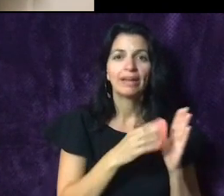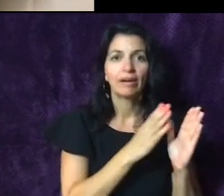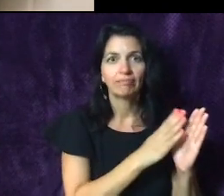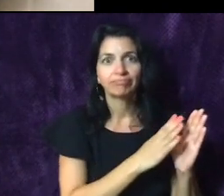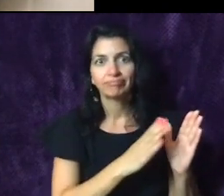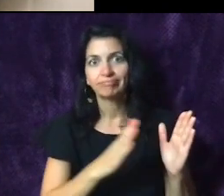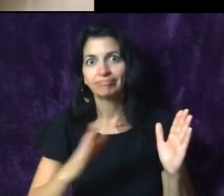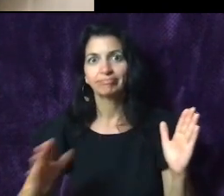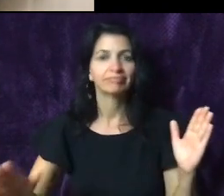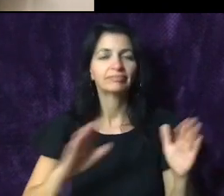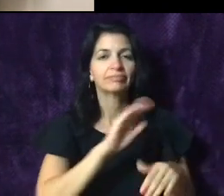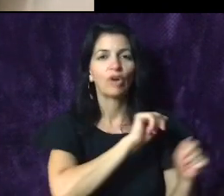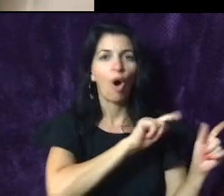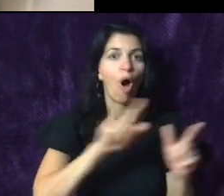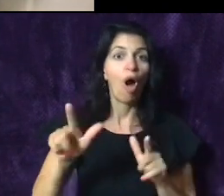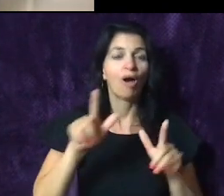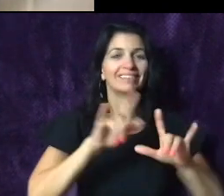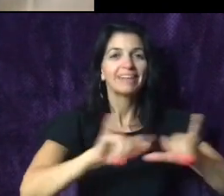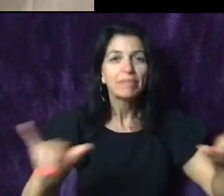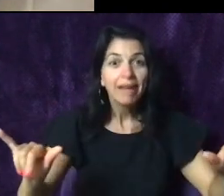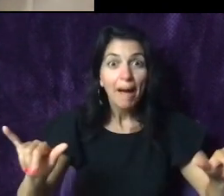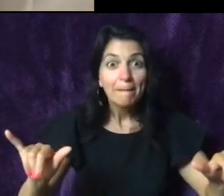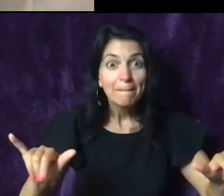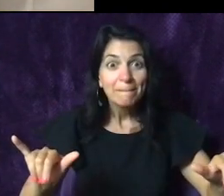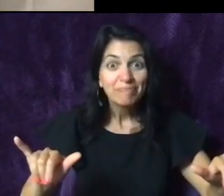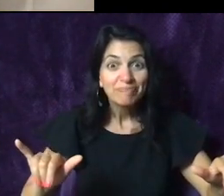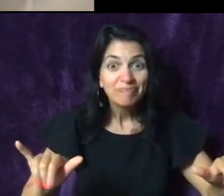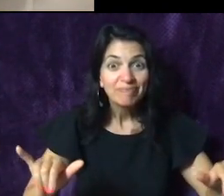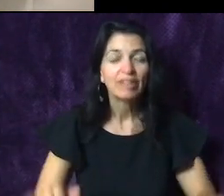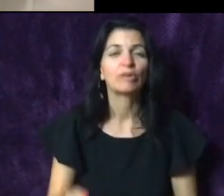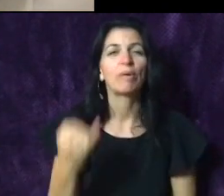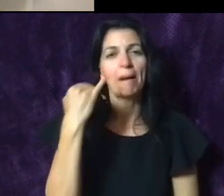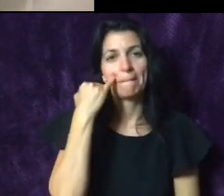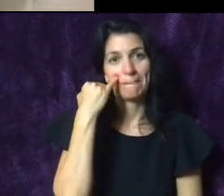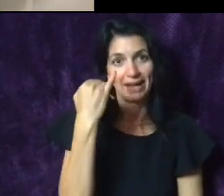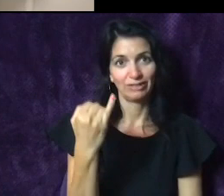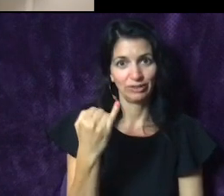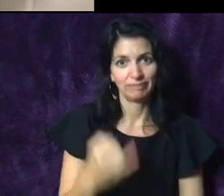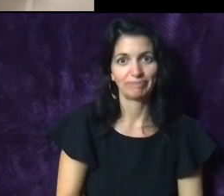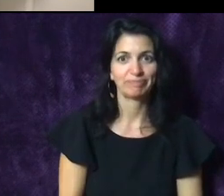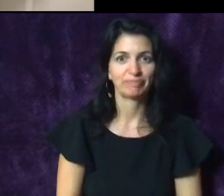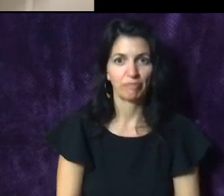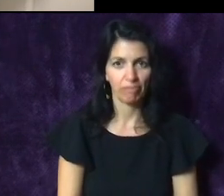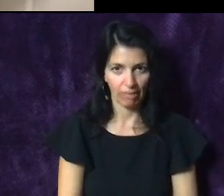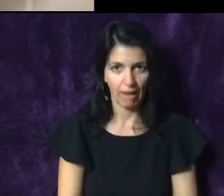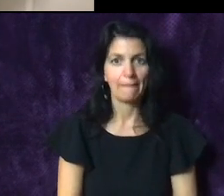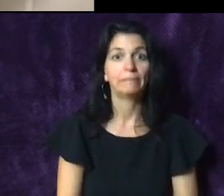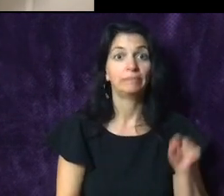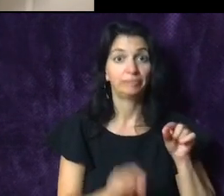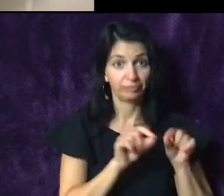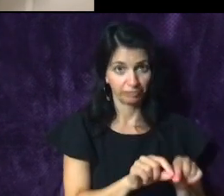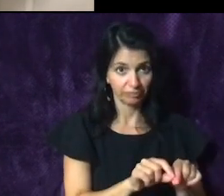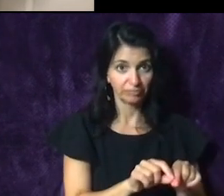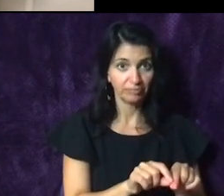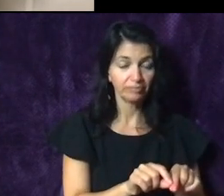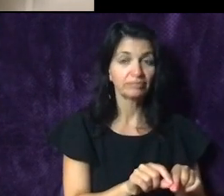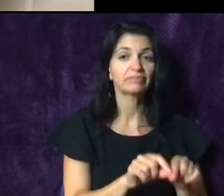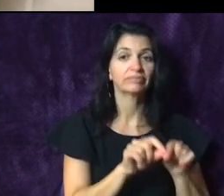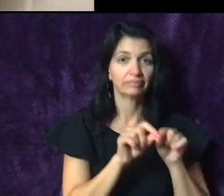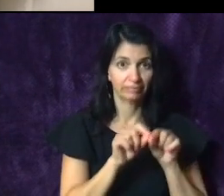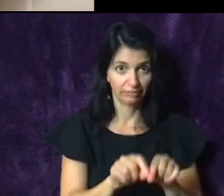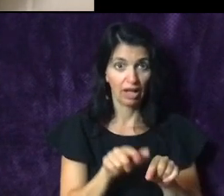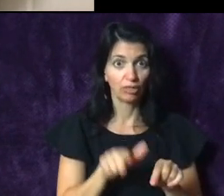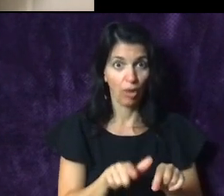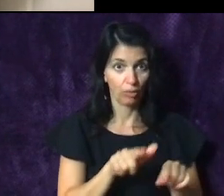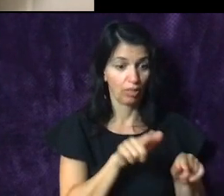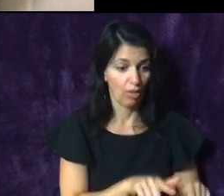same time. So we read almost like this line, if you can imagine going down and across. Oh, there's a low note. There's another low